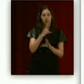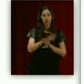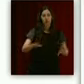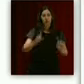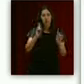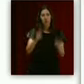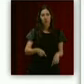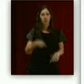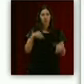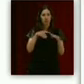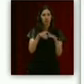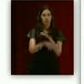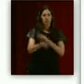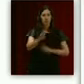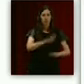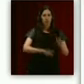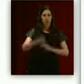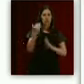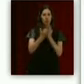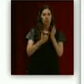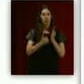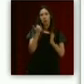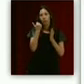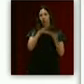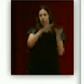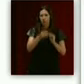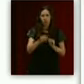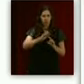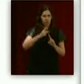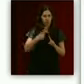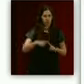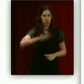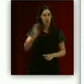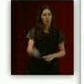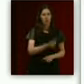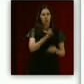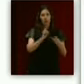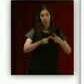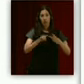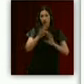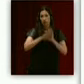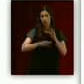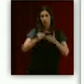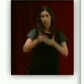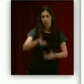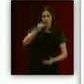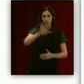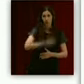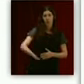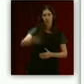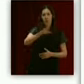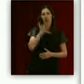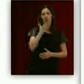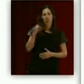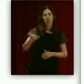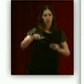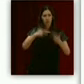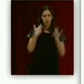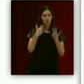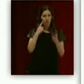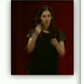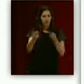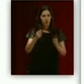We could switch to a specific channel, we could browse through the configuration, and so on. The second